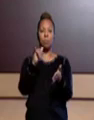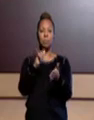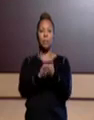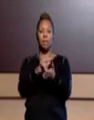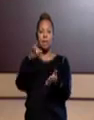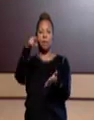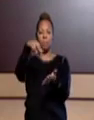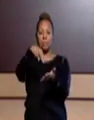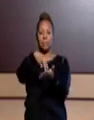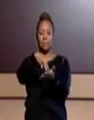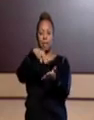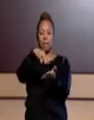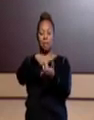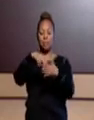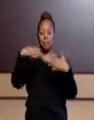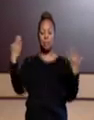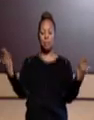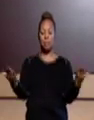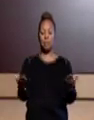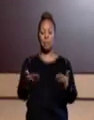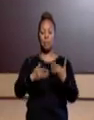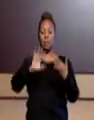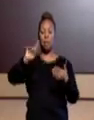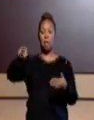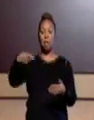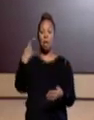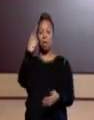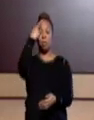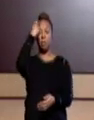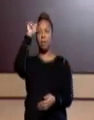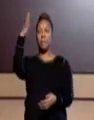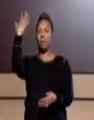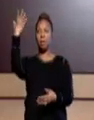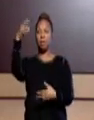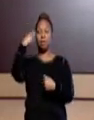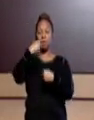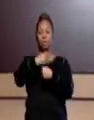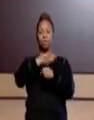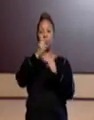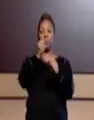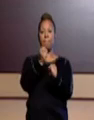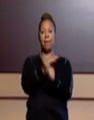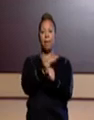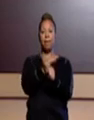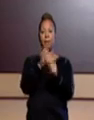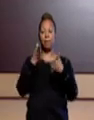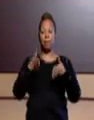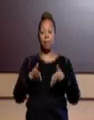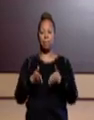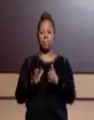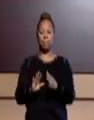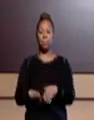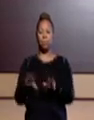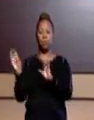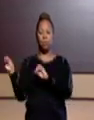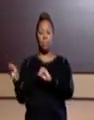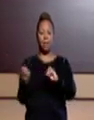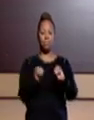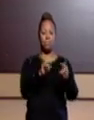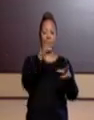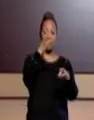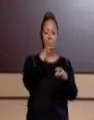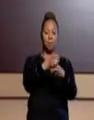impossible. Now we're standing here only because you may say you